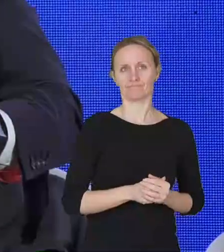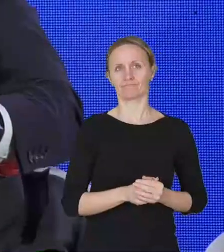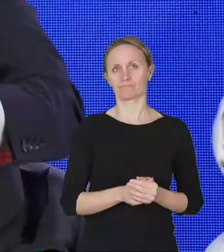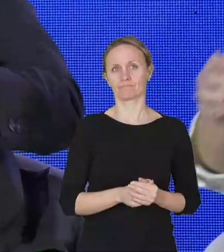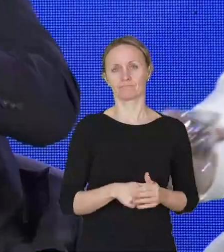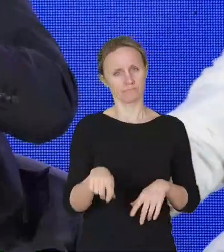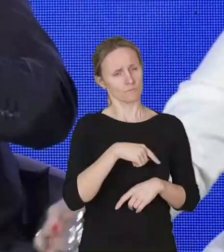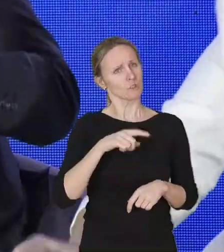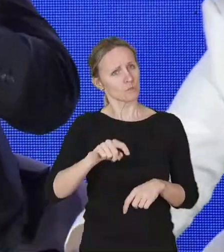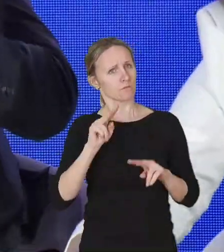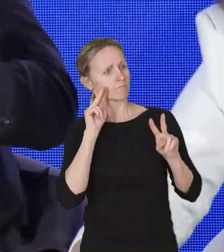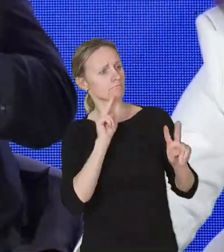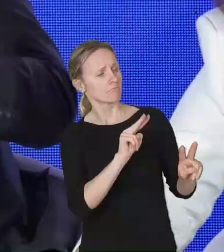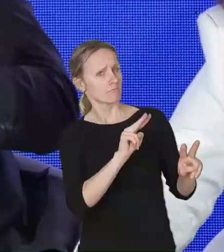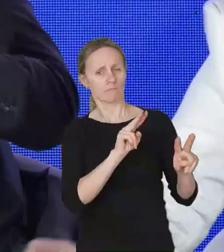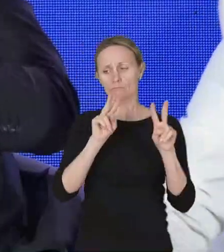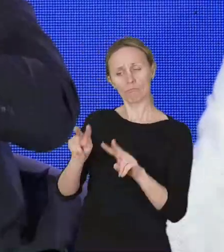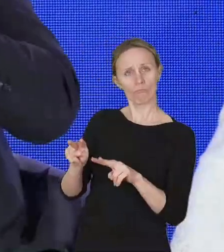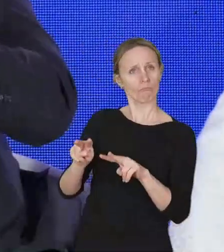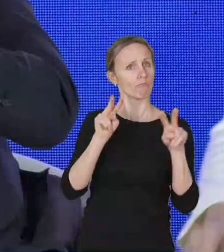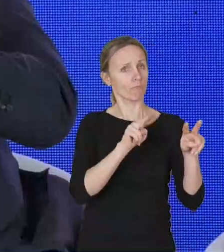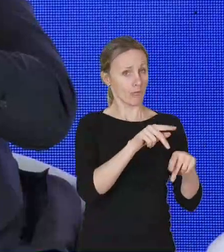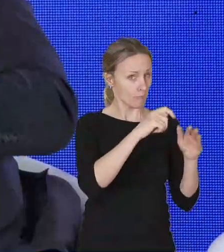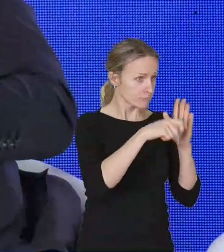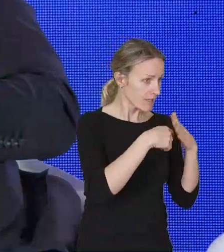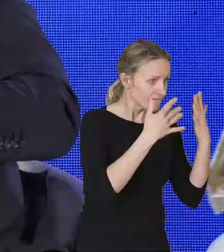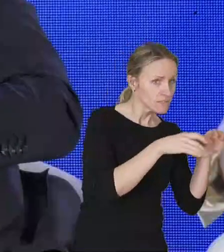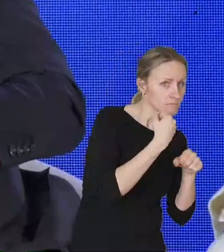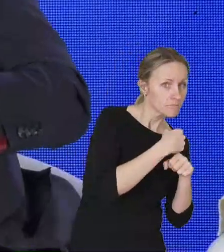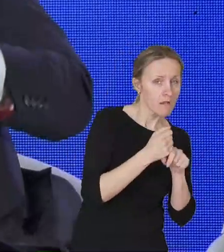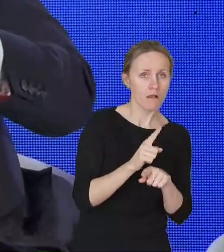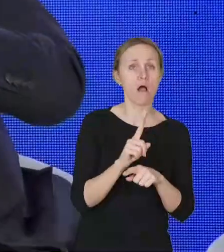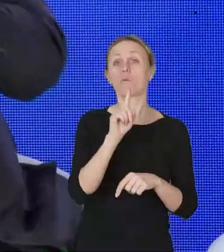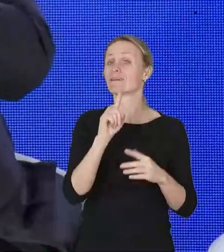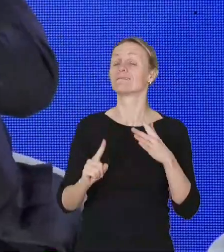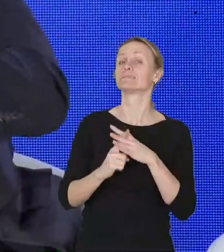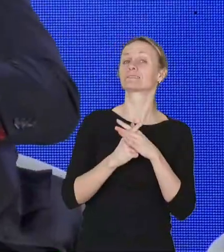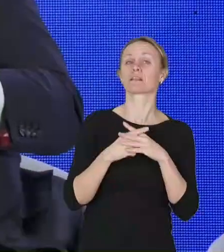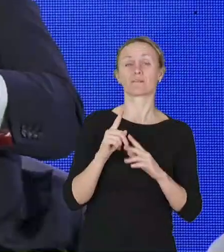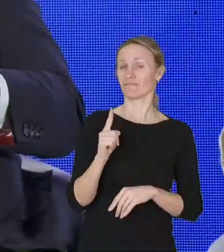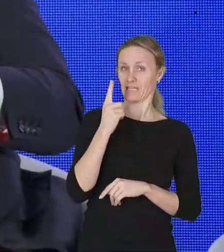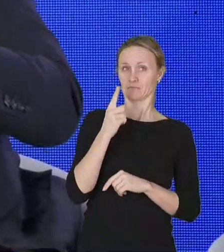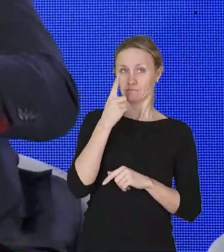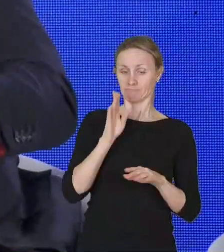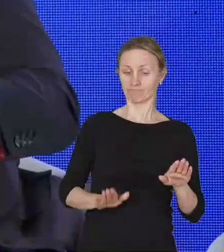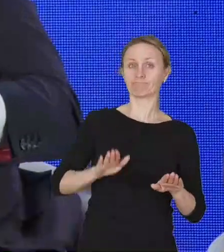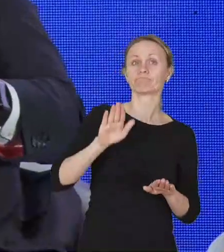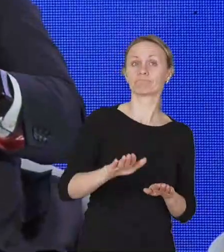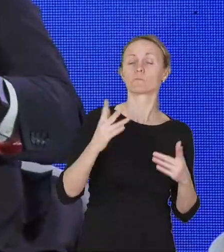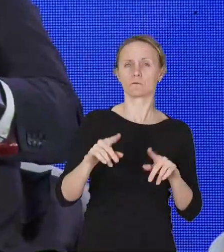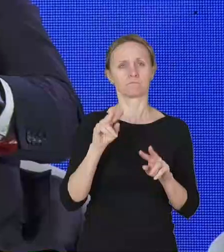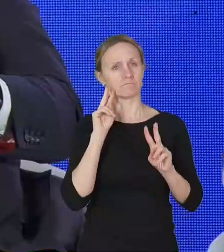early stage, and we need to really build capacities of the actors. And this is not only the administration. Of course,